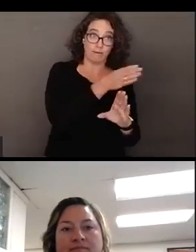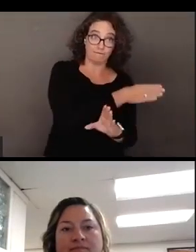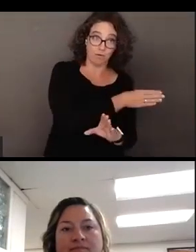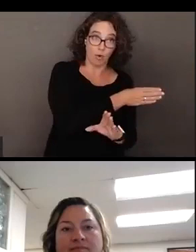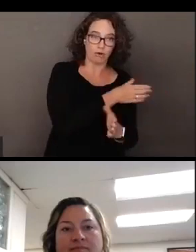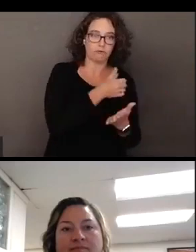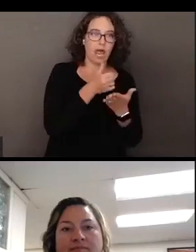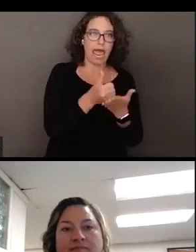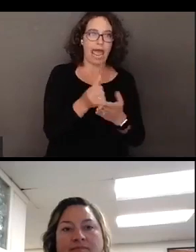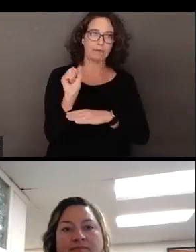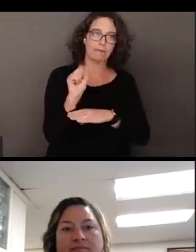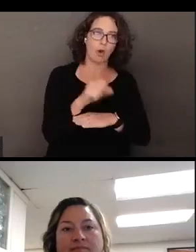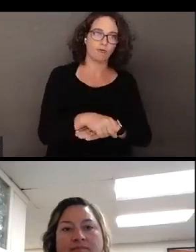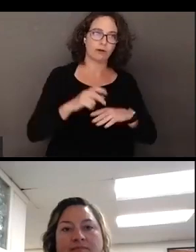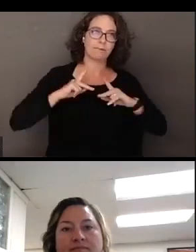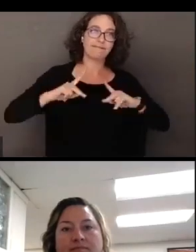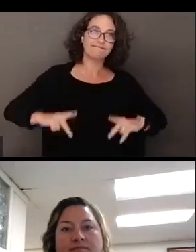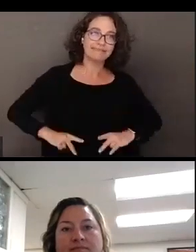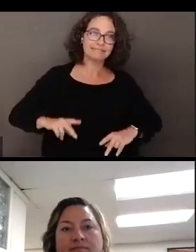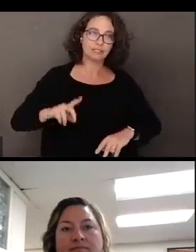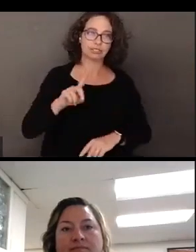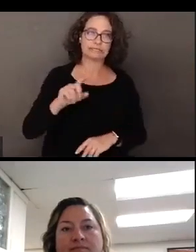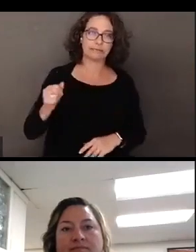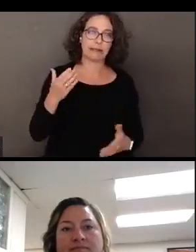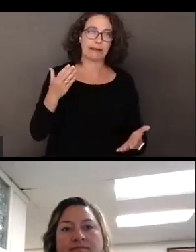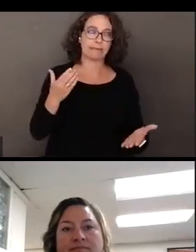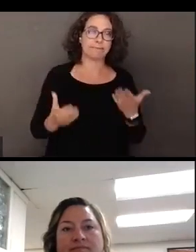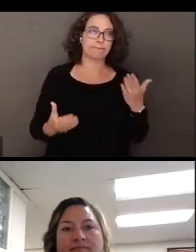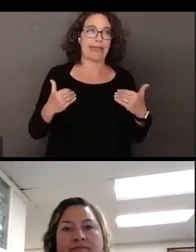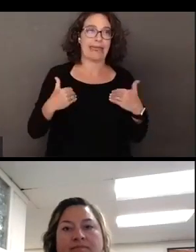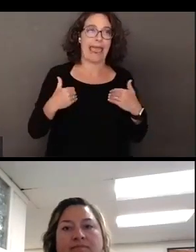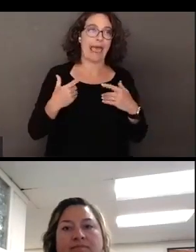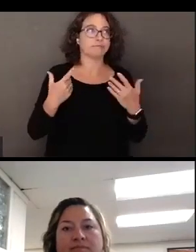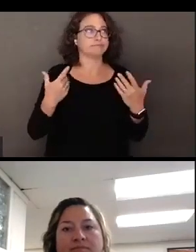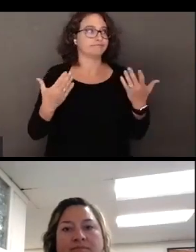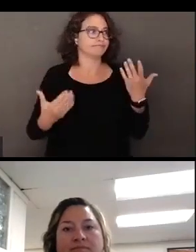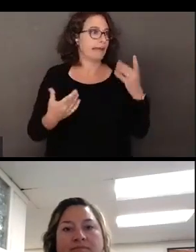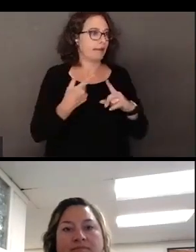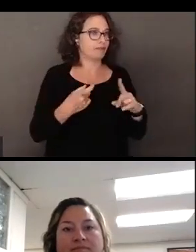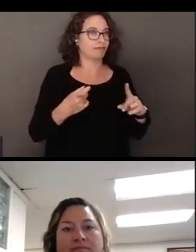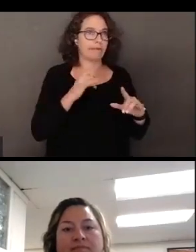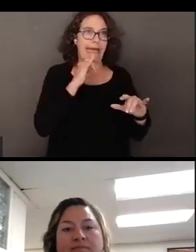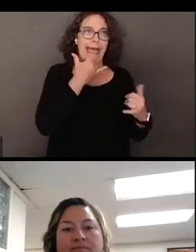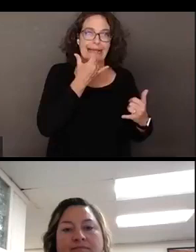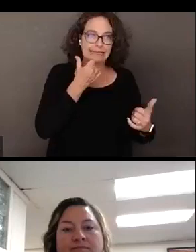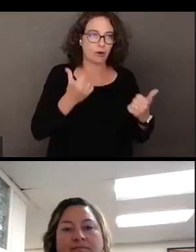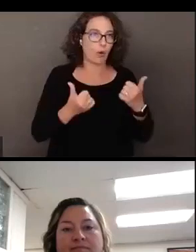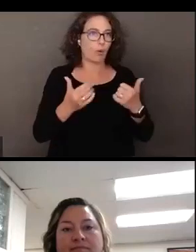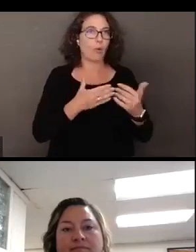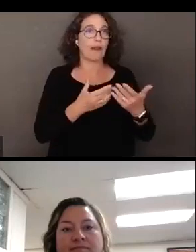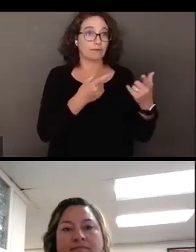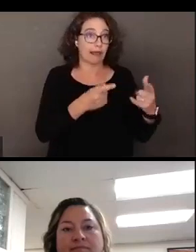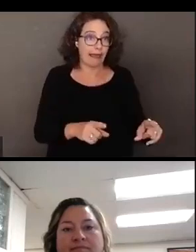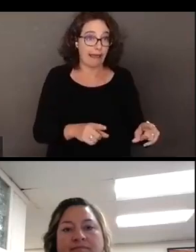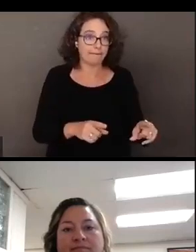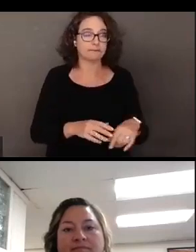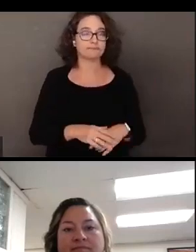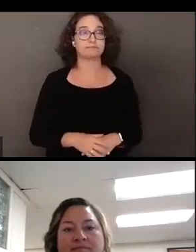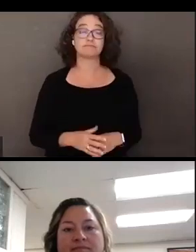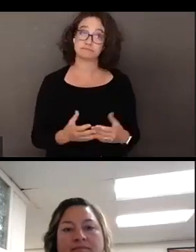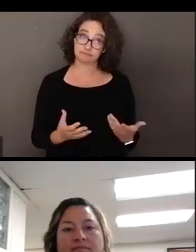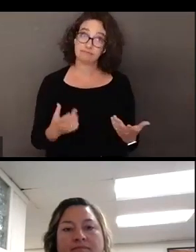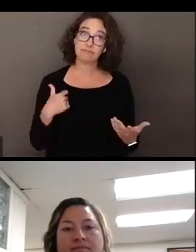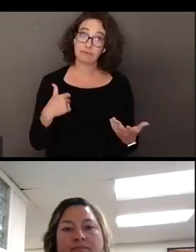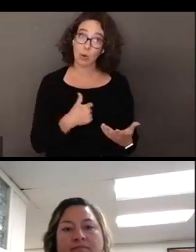physical disabilities that they may have gotten as a result of an accident or, you know, anything that has happened, right? And because, as we said,